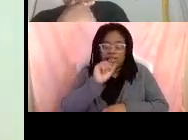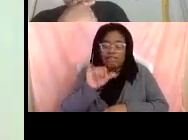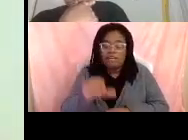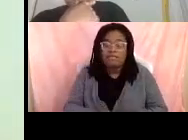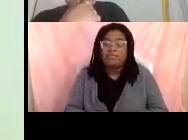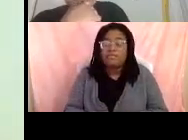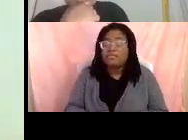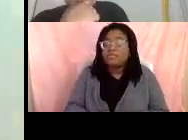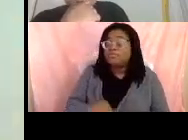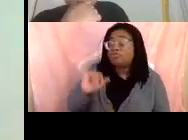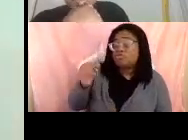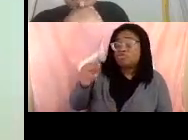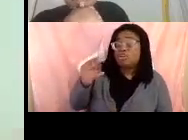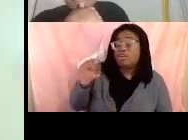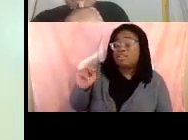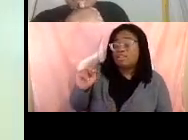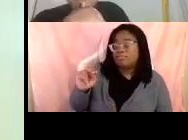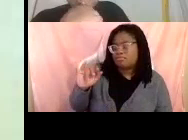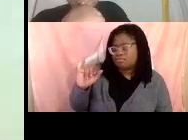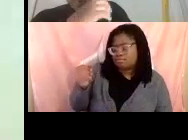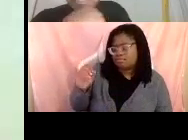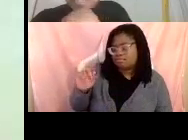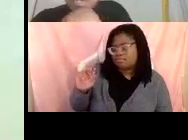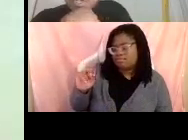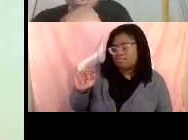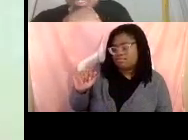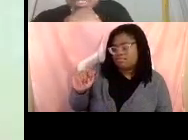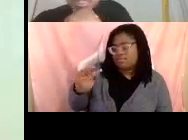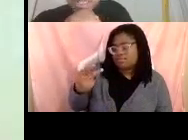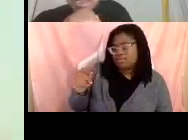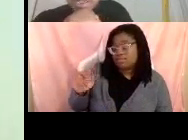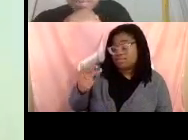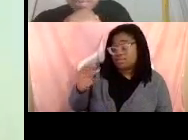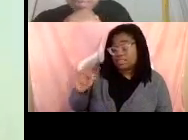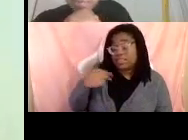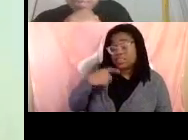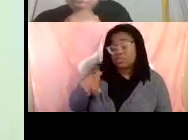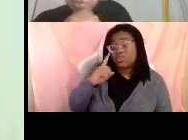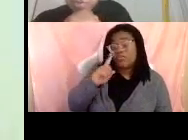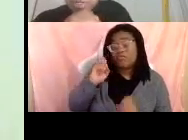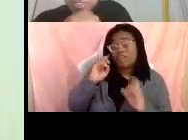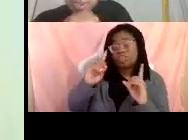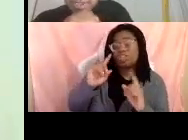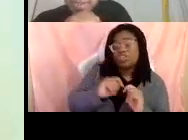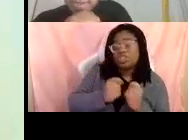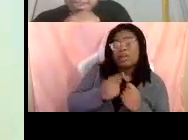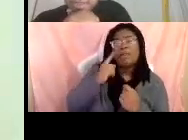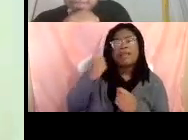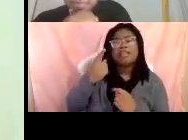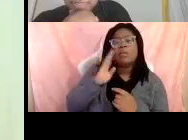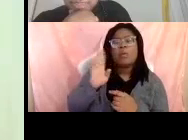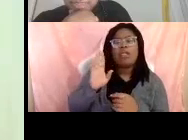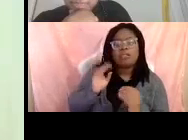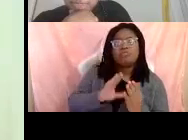has a question for the education team. I'm sure somebody's addressing that question right now, and